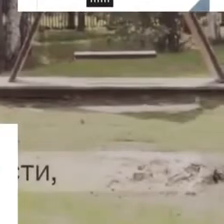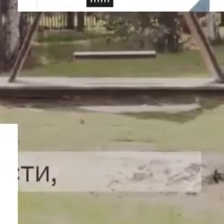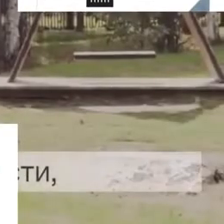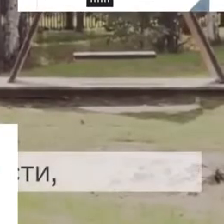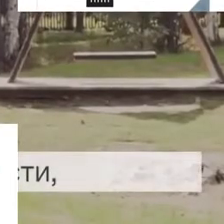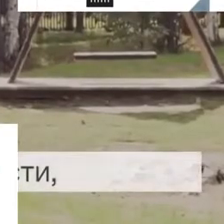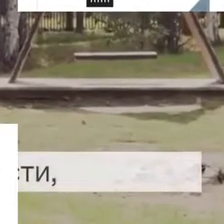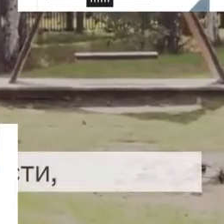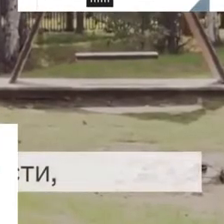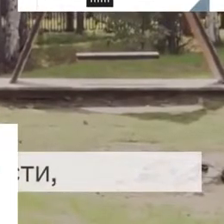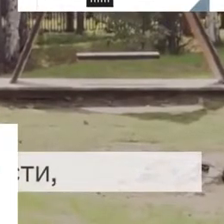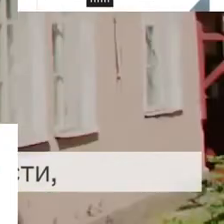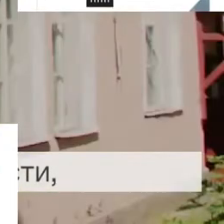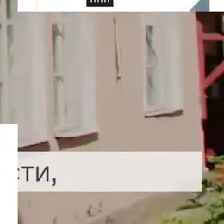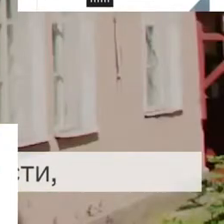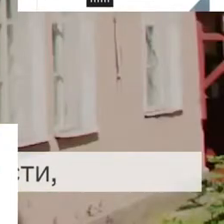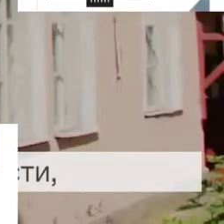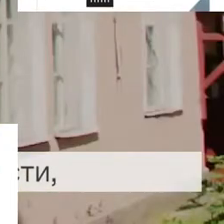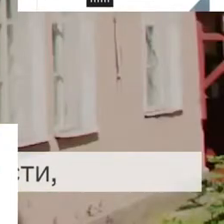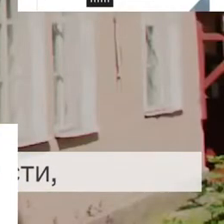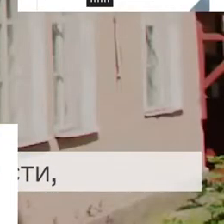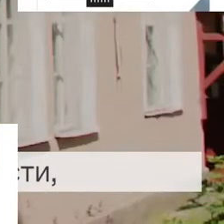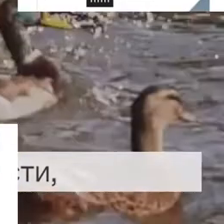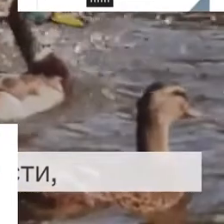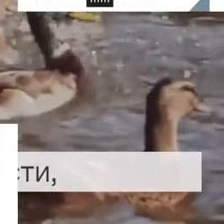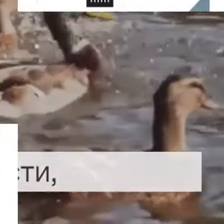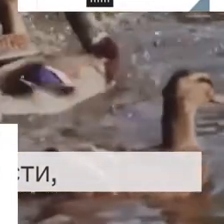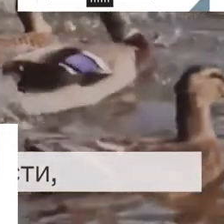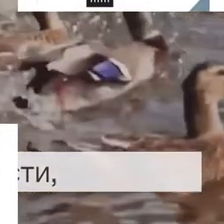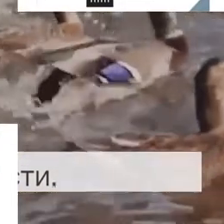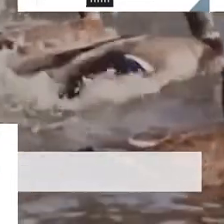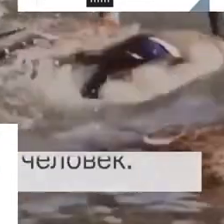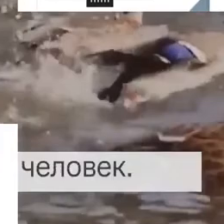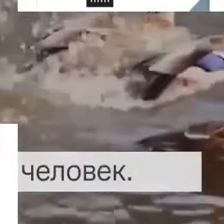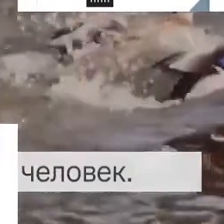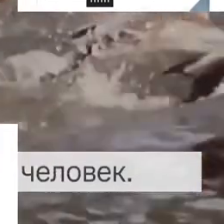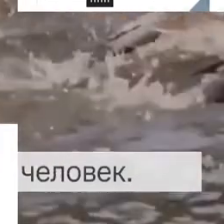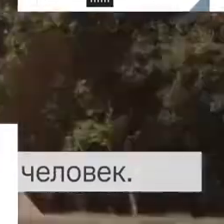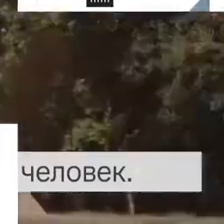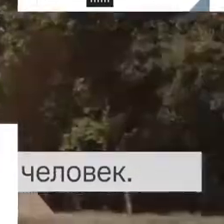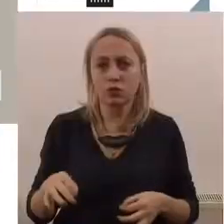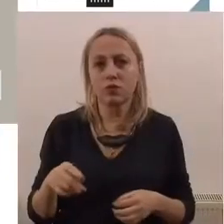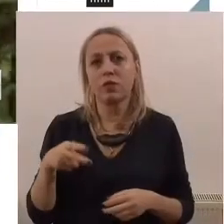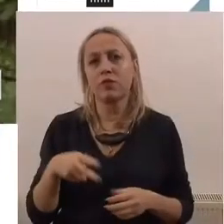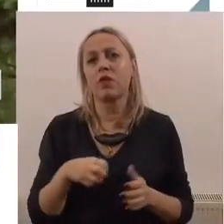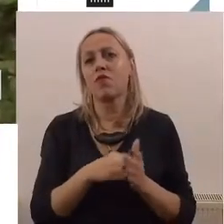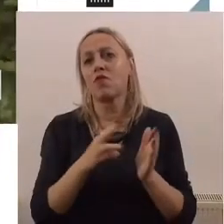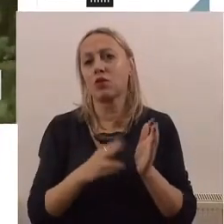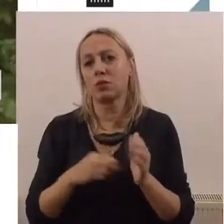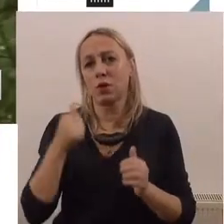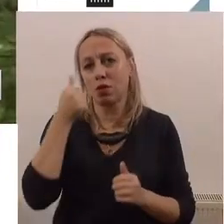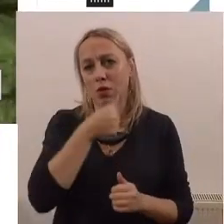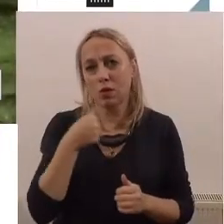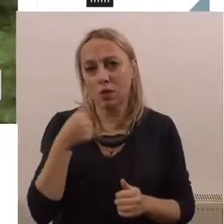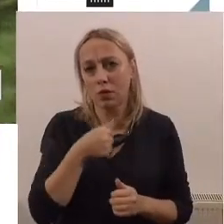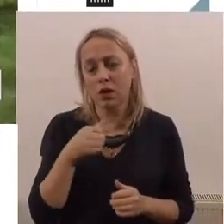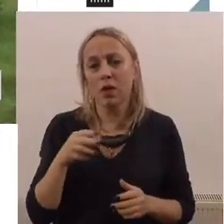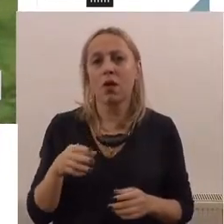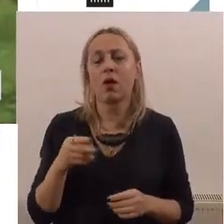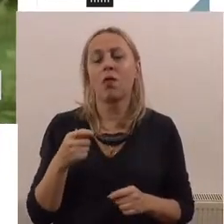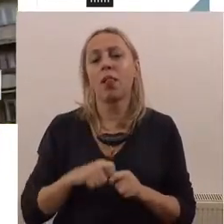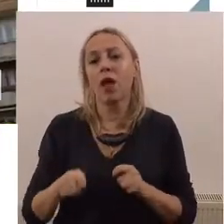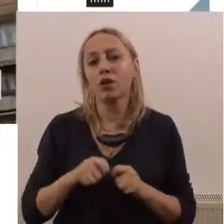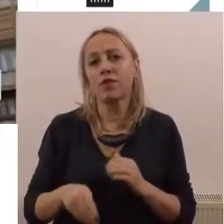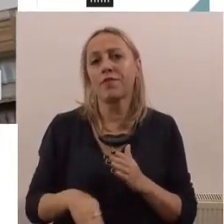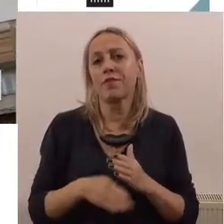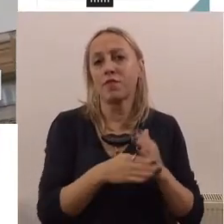50,000 people. It's a town of metallurgy, graffiti, and art objects. Since 2018, OMK Uchastie